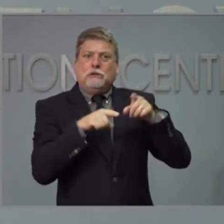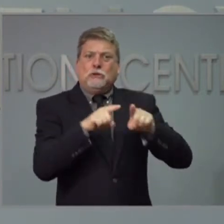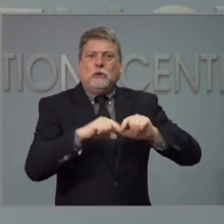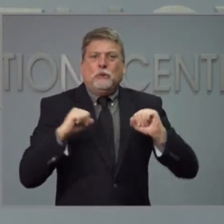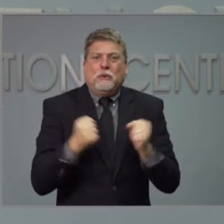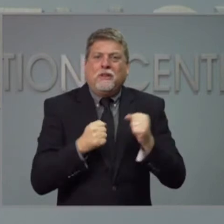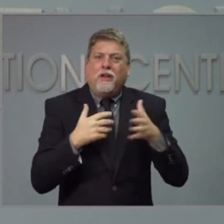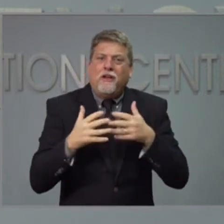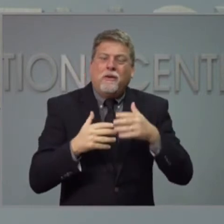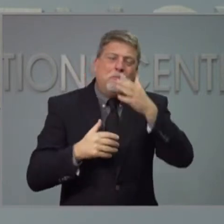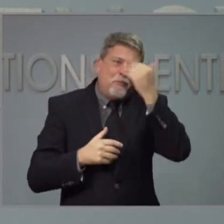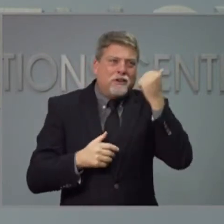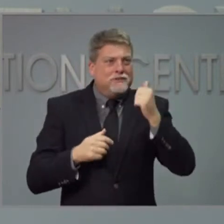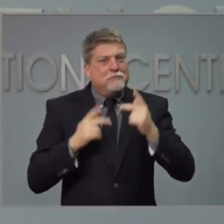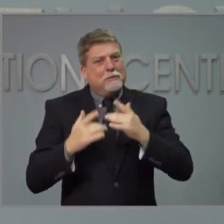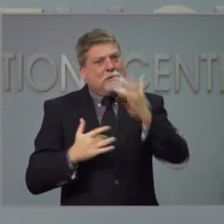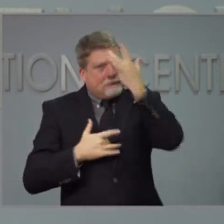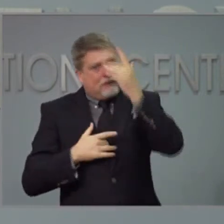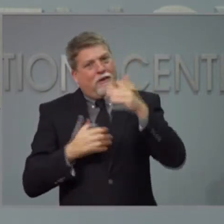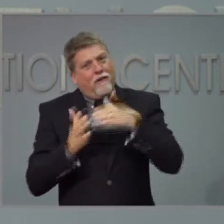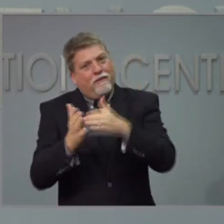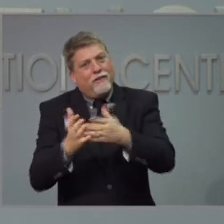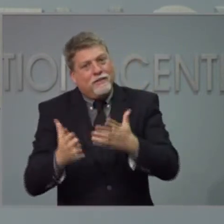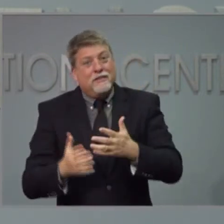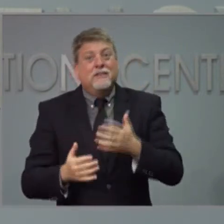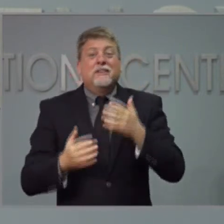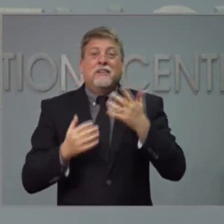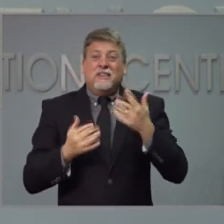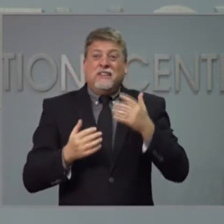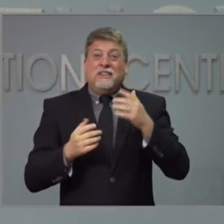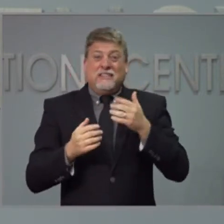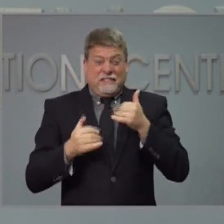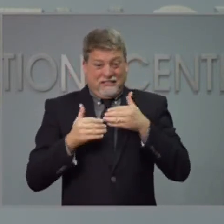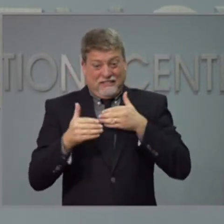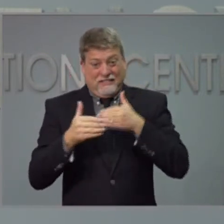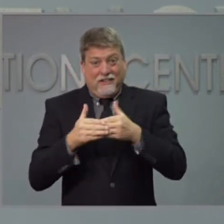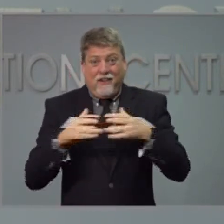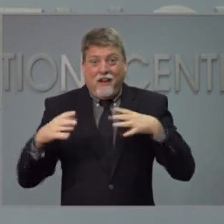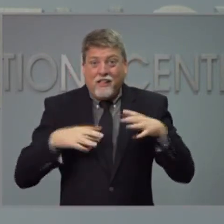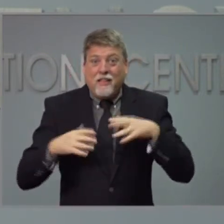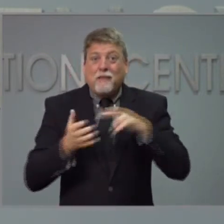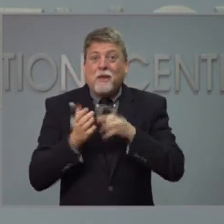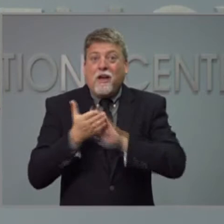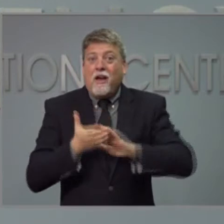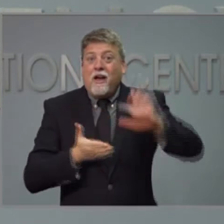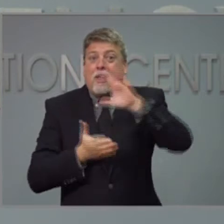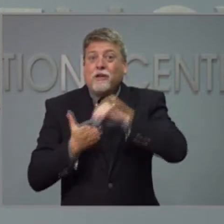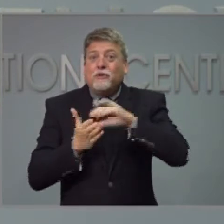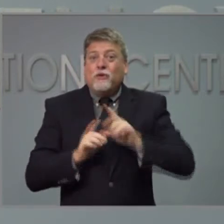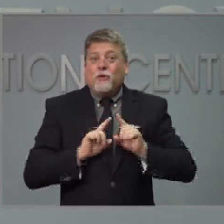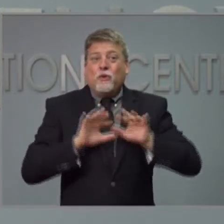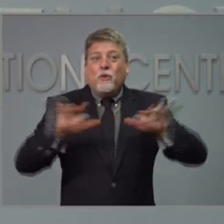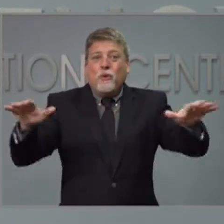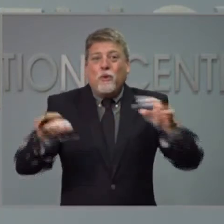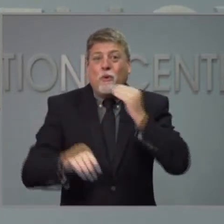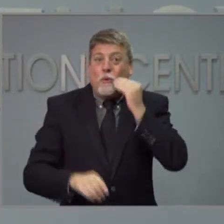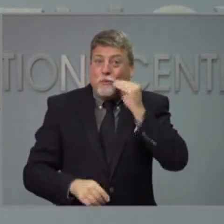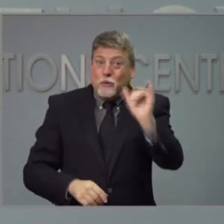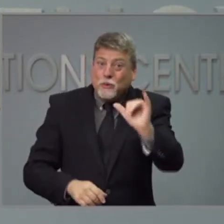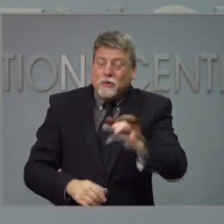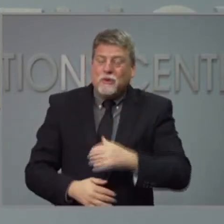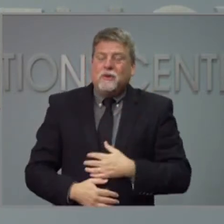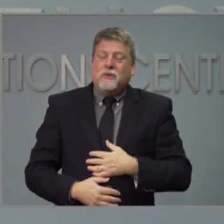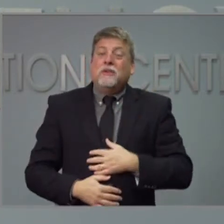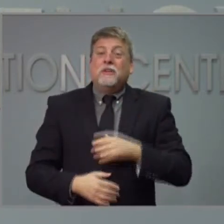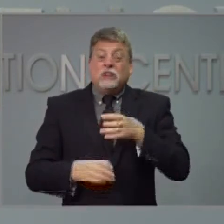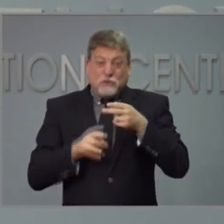Thanksgiving coming up, also college students will be heading home soon. To help further prevent the spread of COVID, my department is